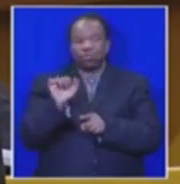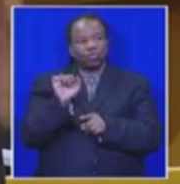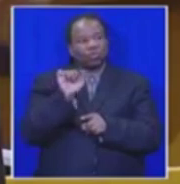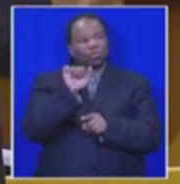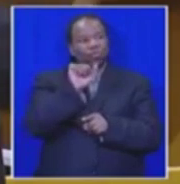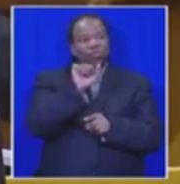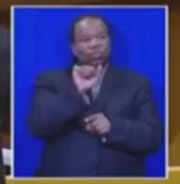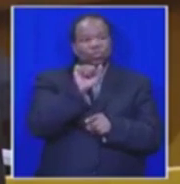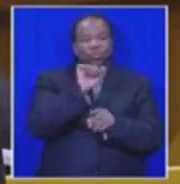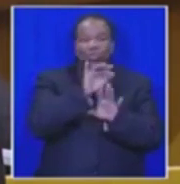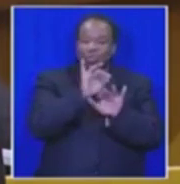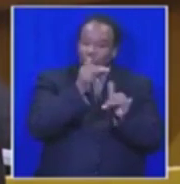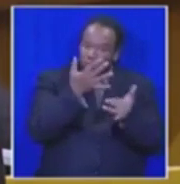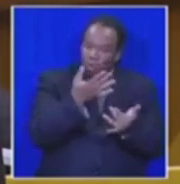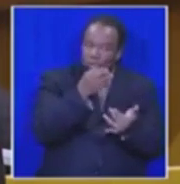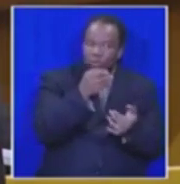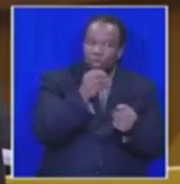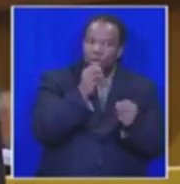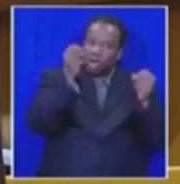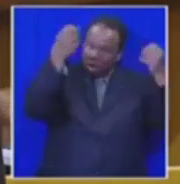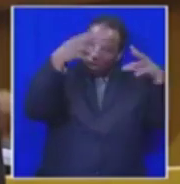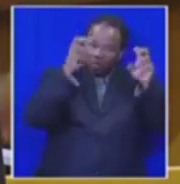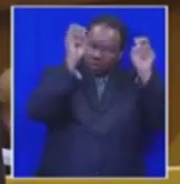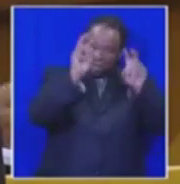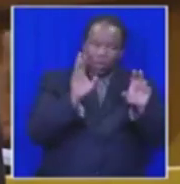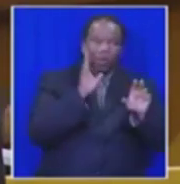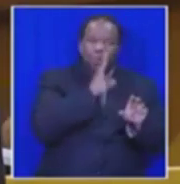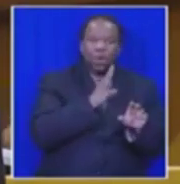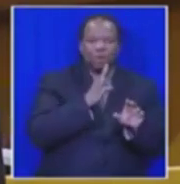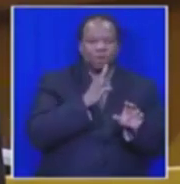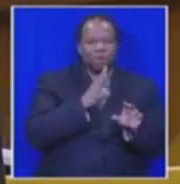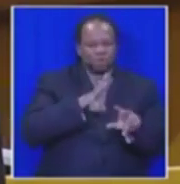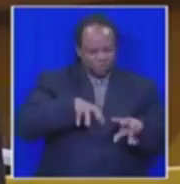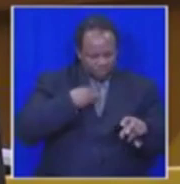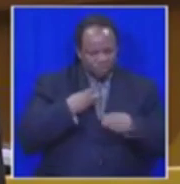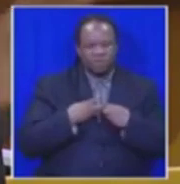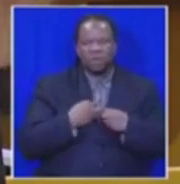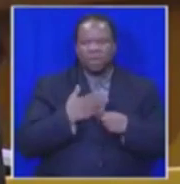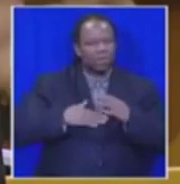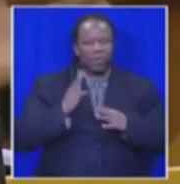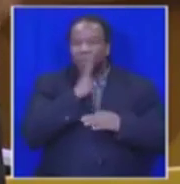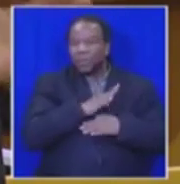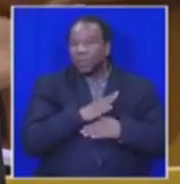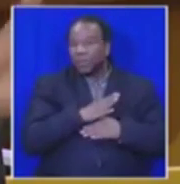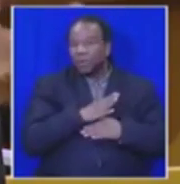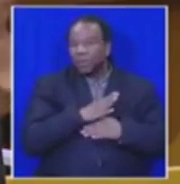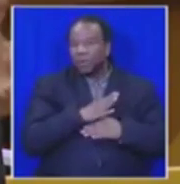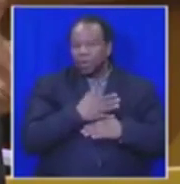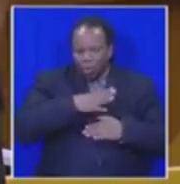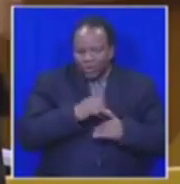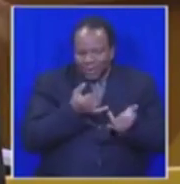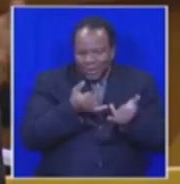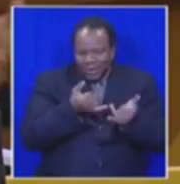their areas, they become impatient. And therefore say, where we want it now is a matter that we have got to deal